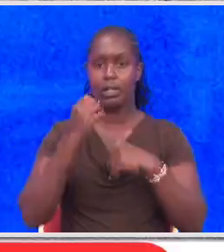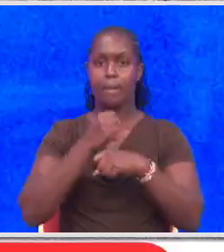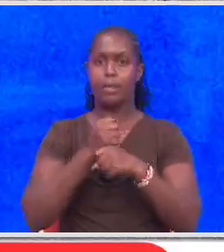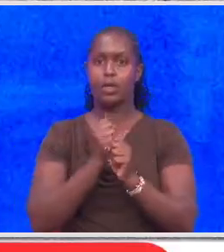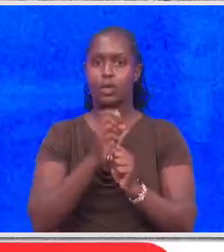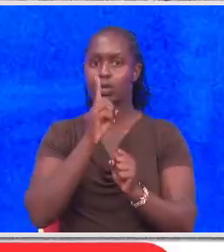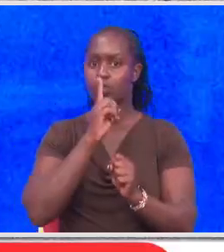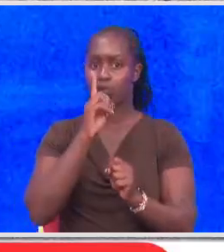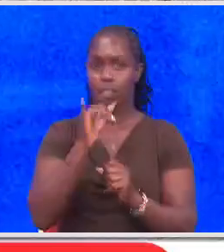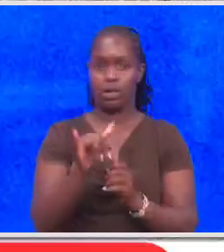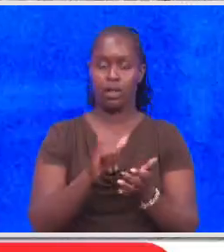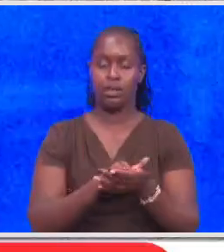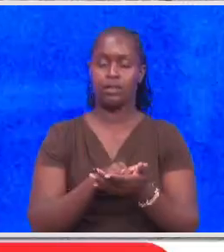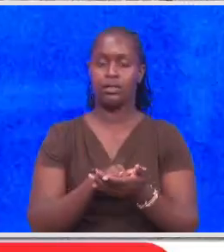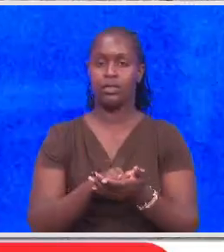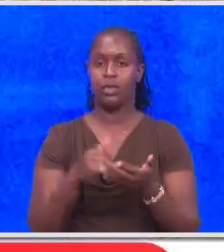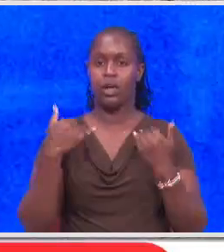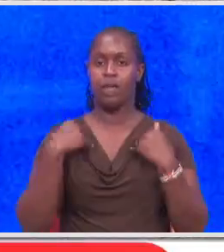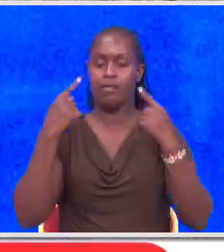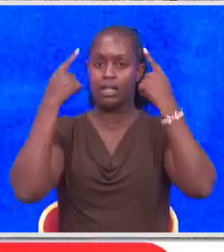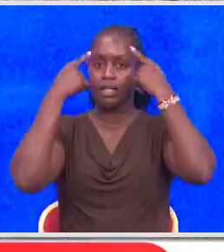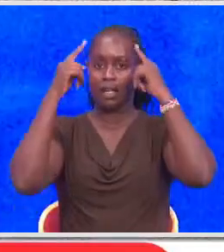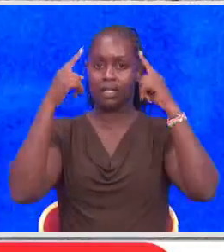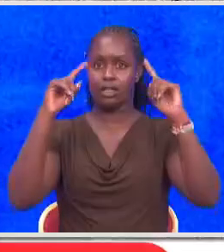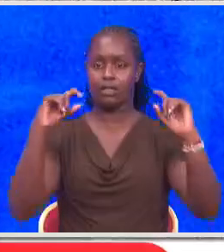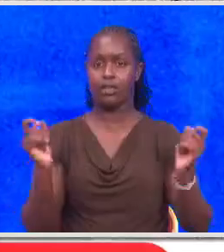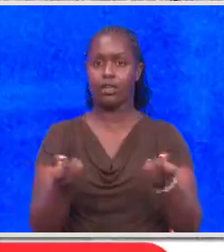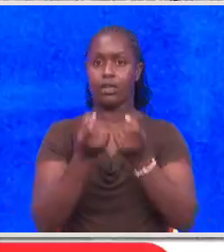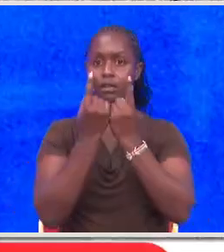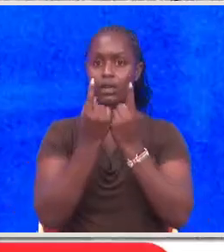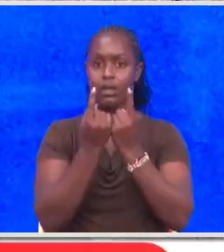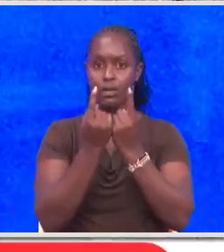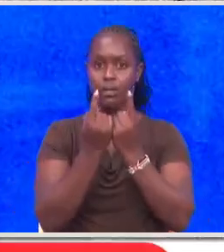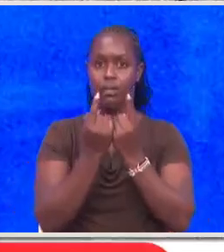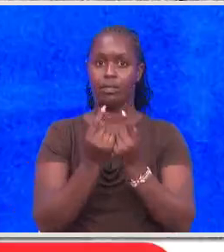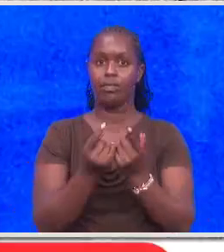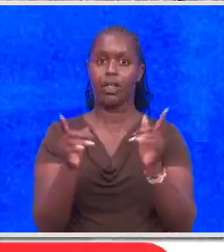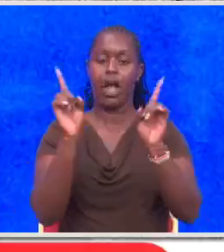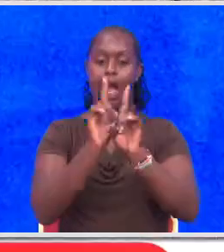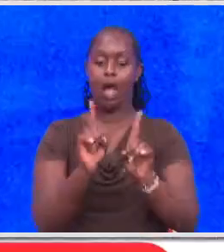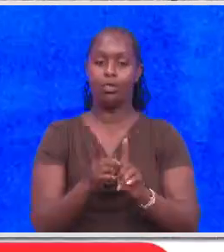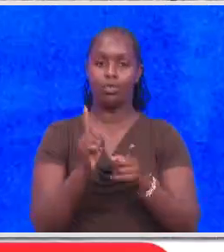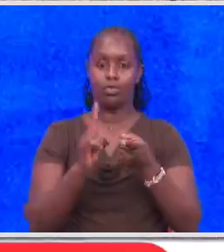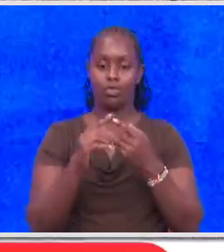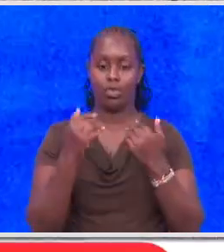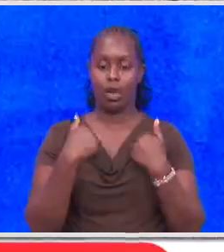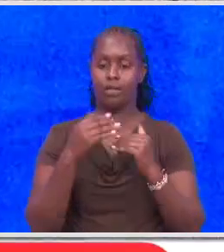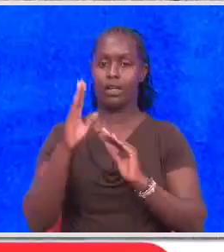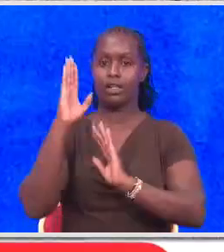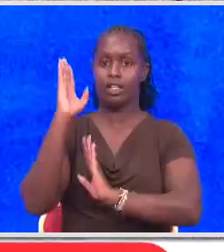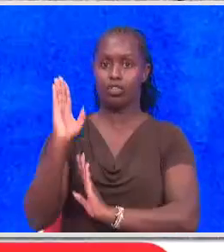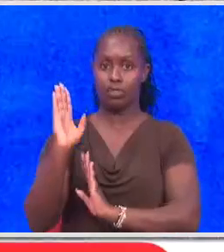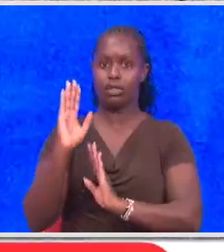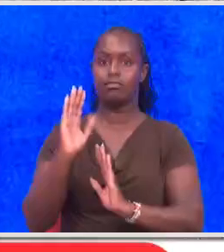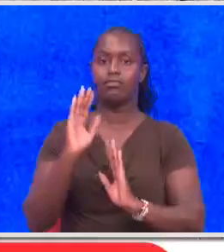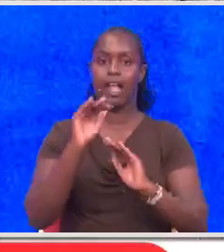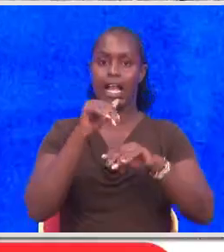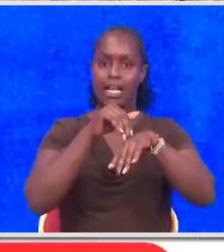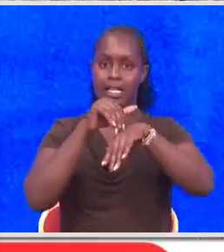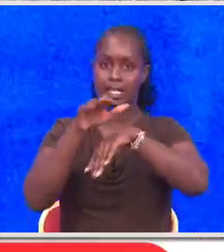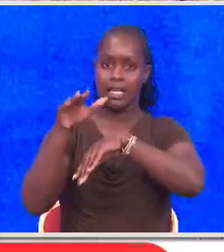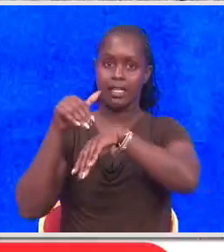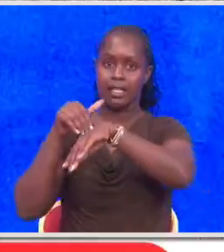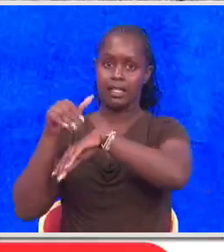have a successful event. Of course, the security deployment is in place for the rest